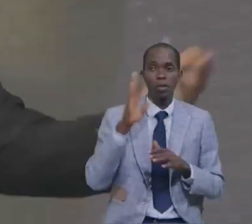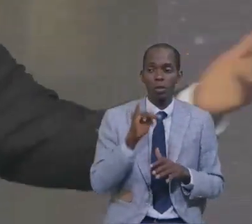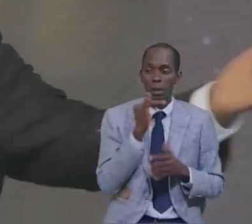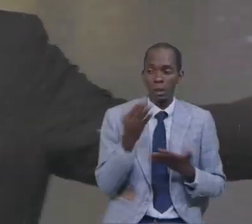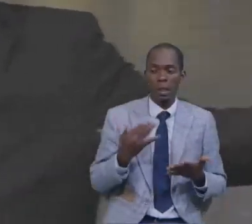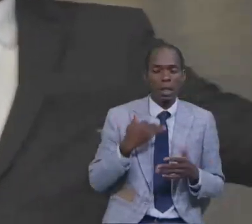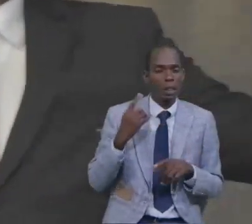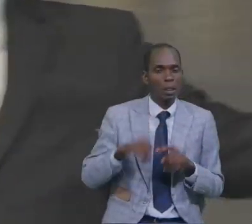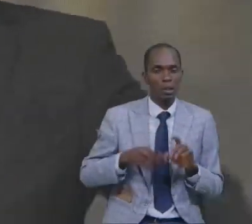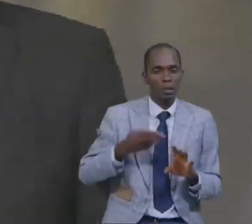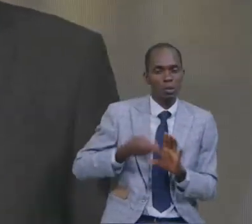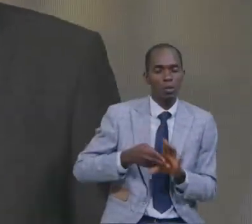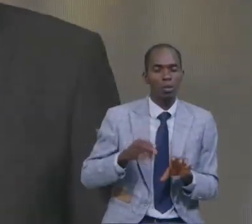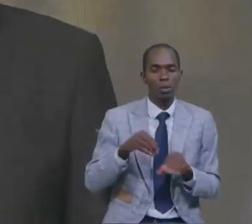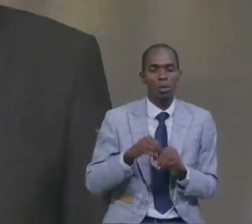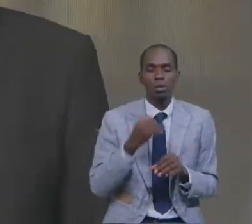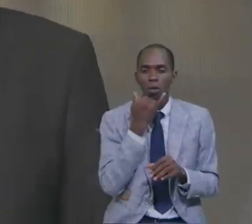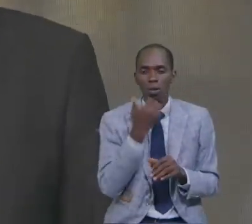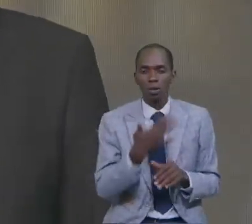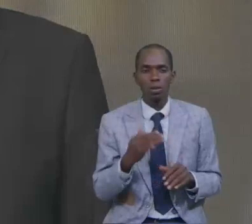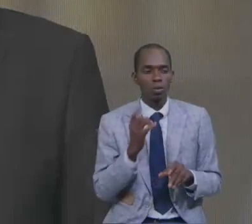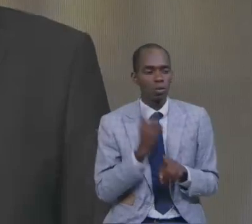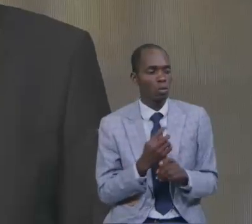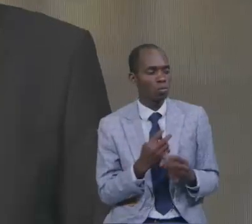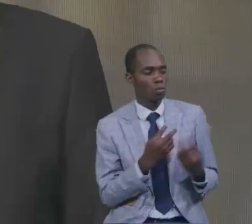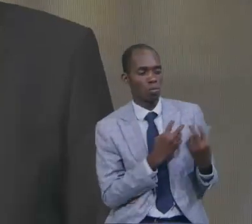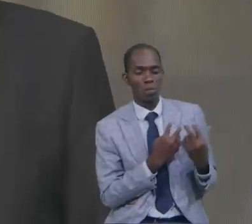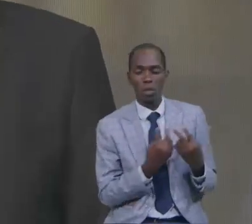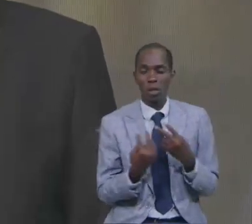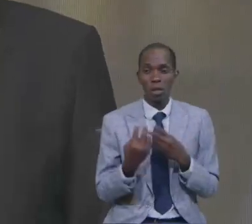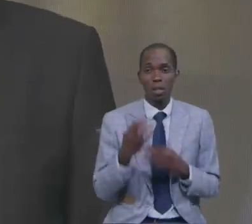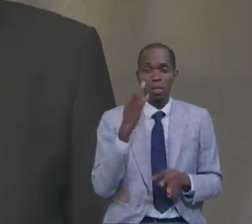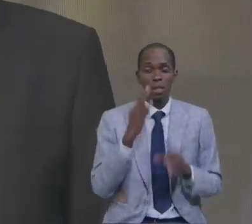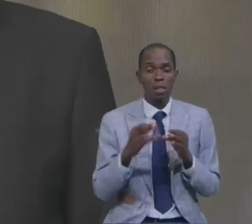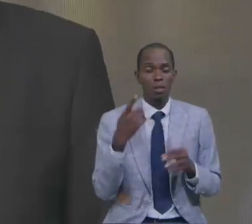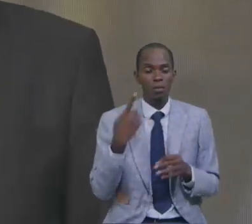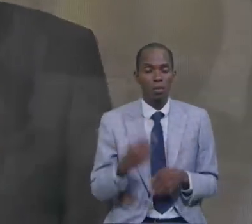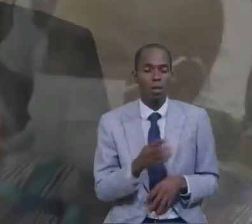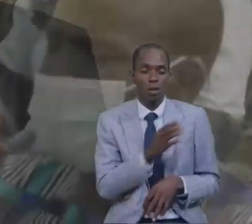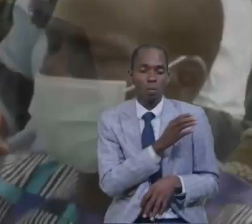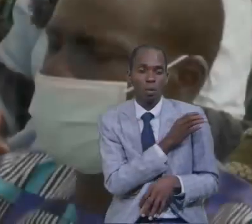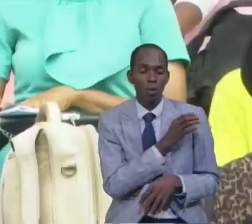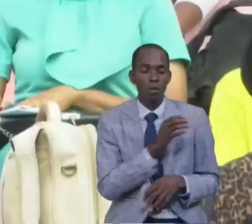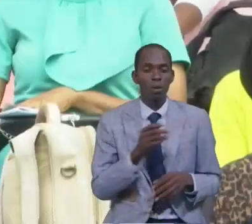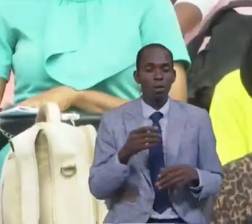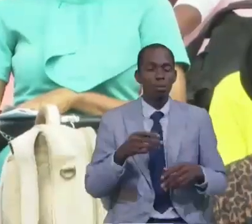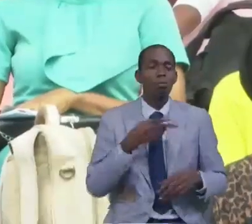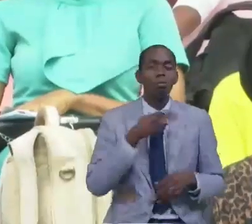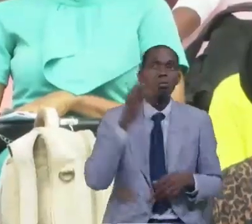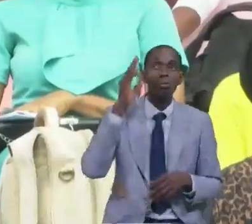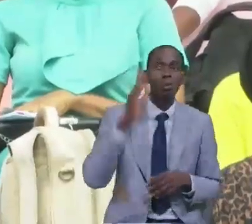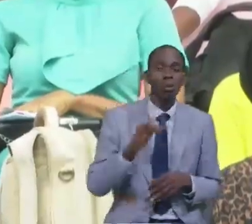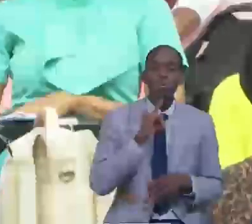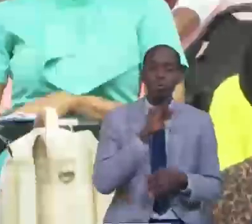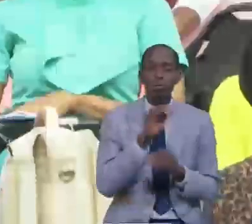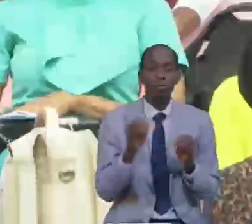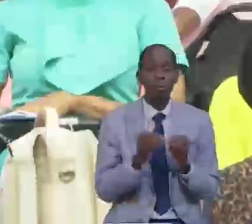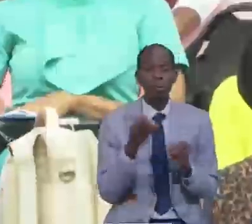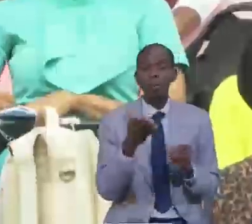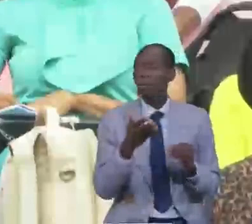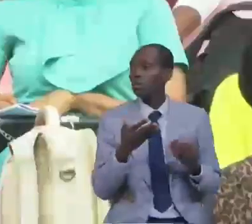there, now I can. You're not a real Christian then. If you're a real